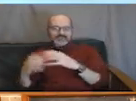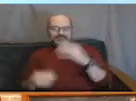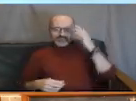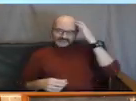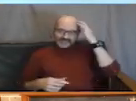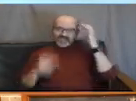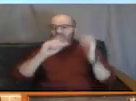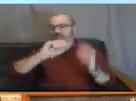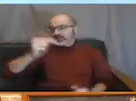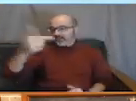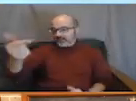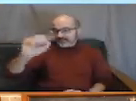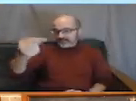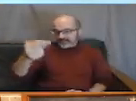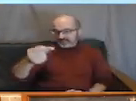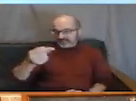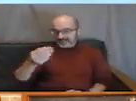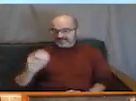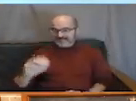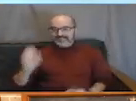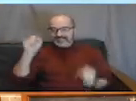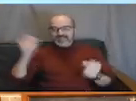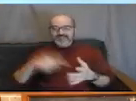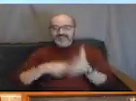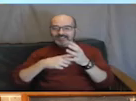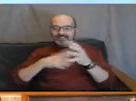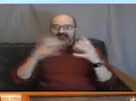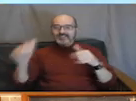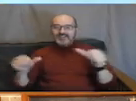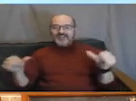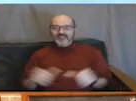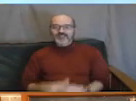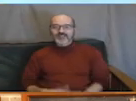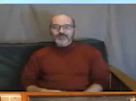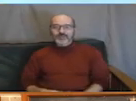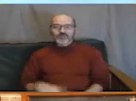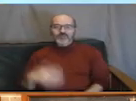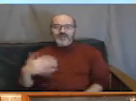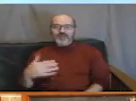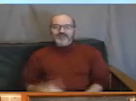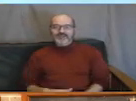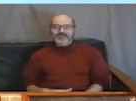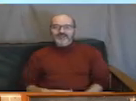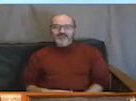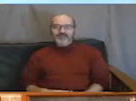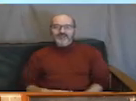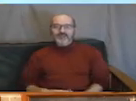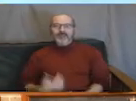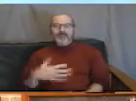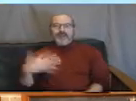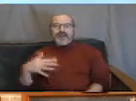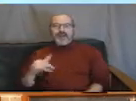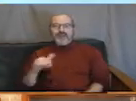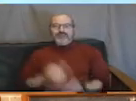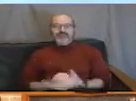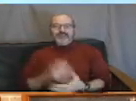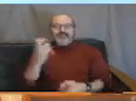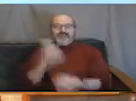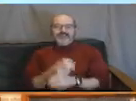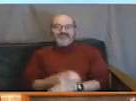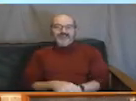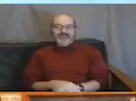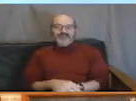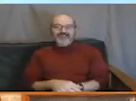Ready? You go first, Mr. Staley. Thanks, Mr. Ade. That takes a lot of room. Wow. Oh my, that is difficult.